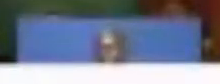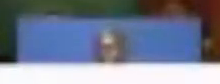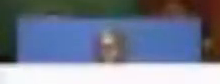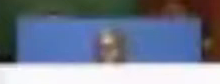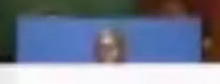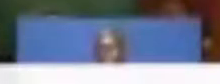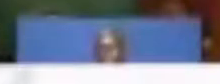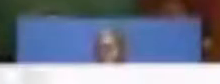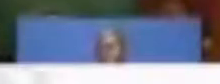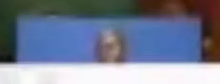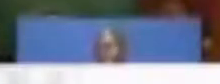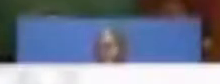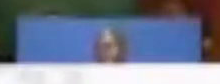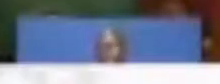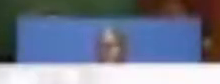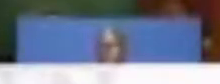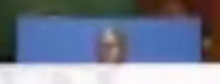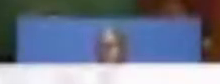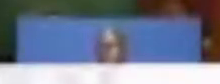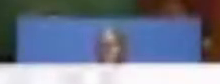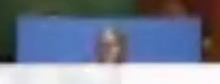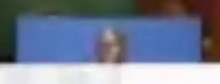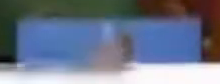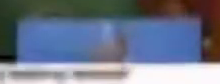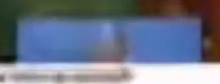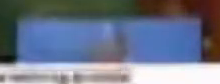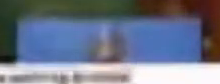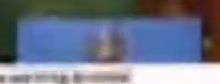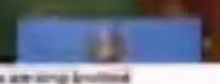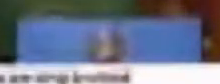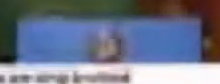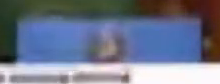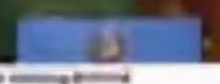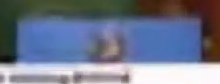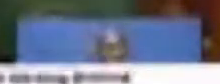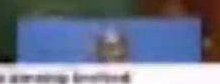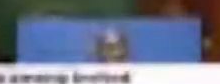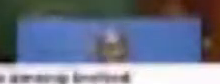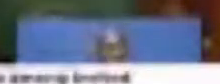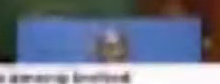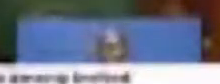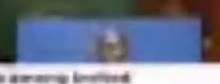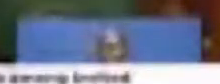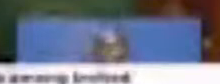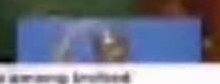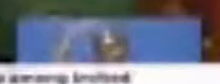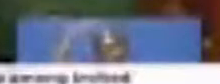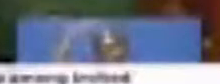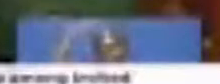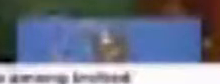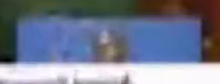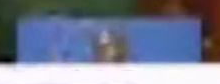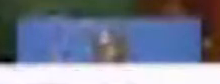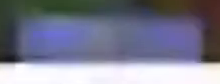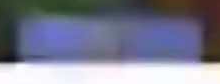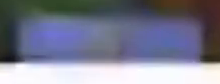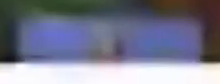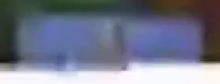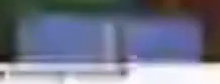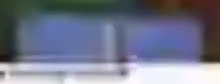We are also in the process of building a road from Lamu through to Garissa and